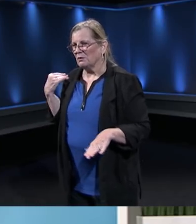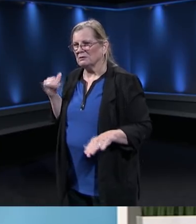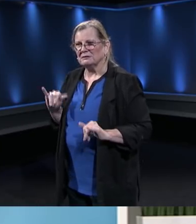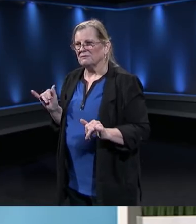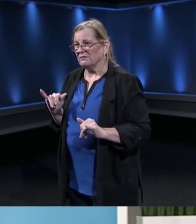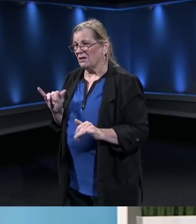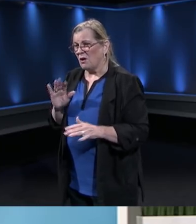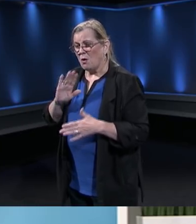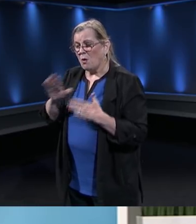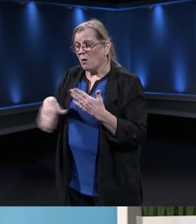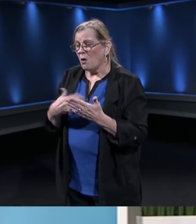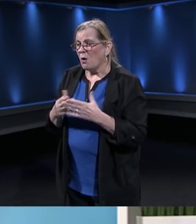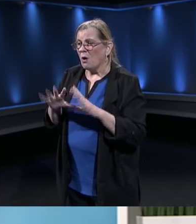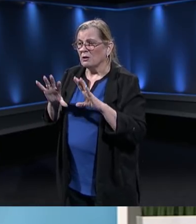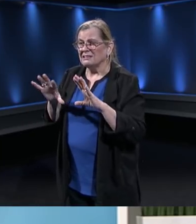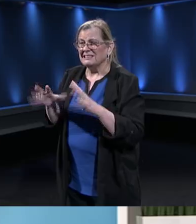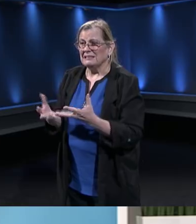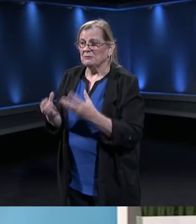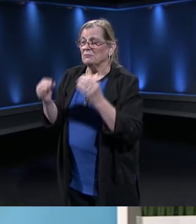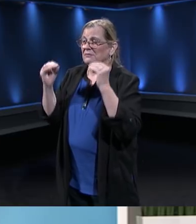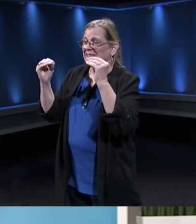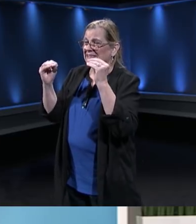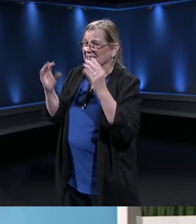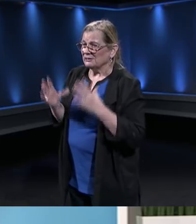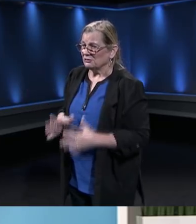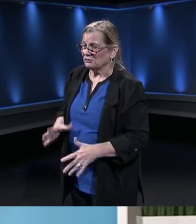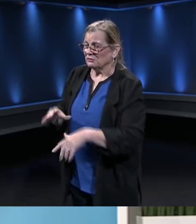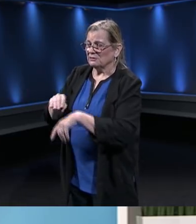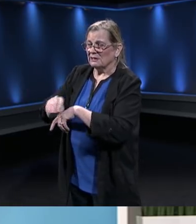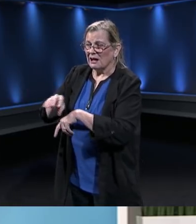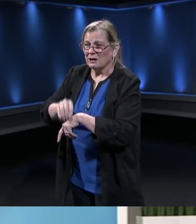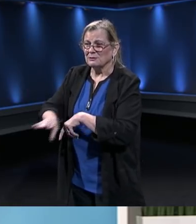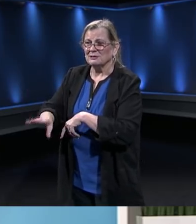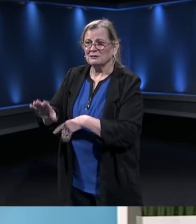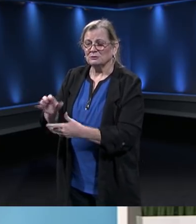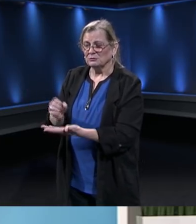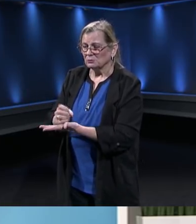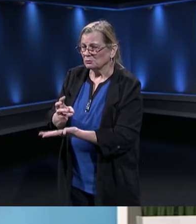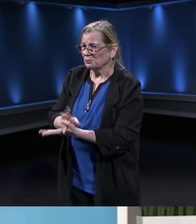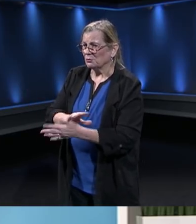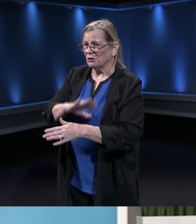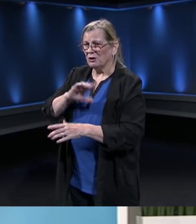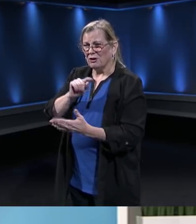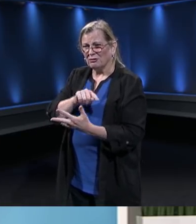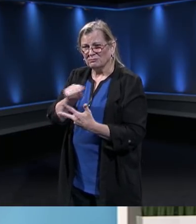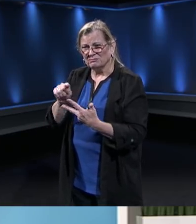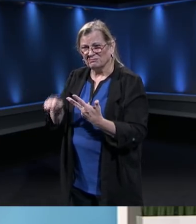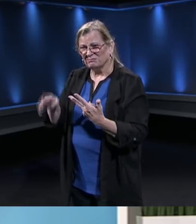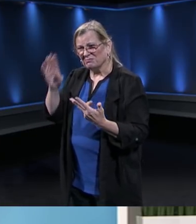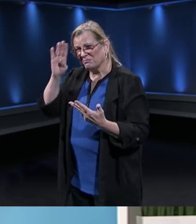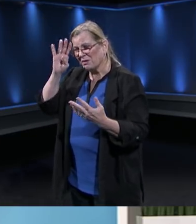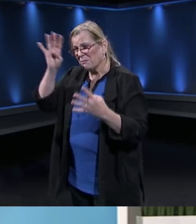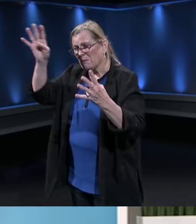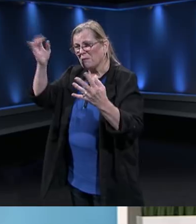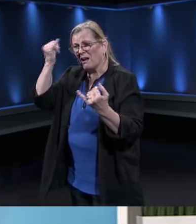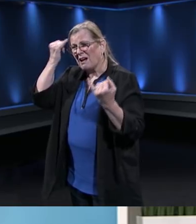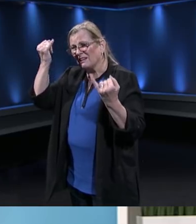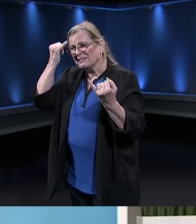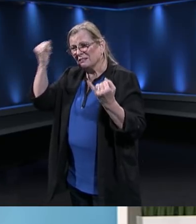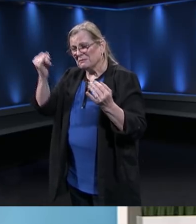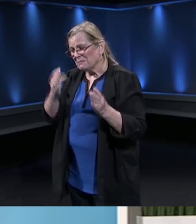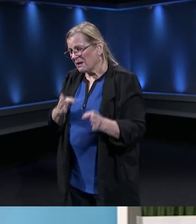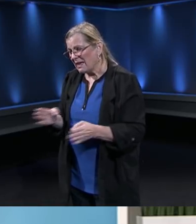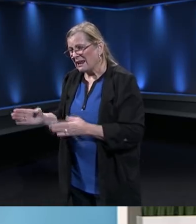the teacher, the social worker, the counselor, the psychologist, that we can come up with something individual for your child, as well as having your